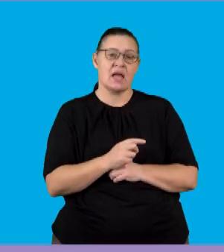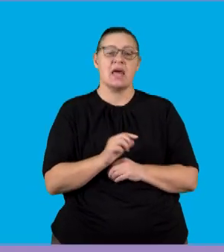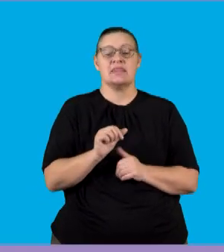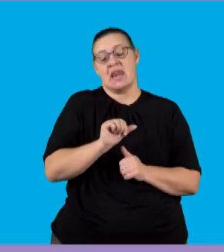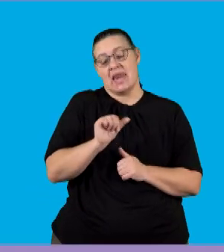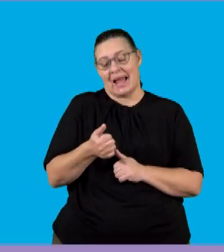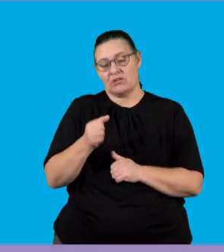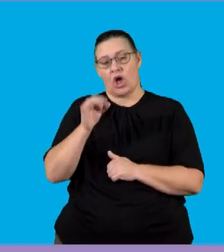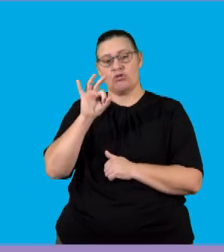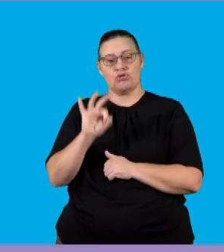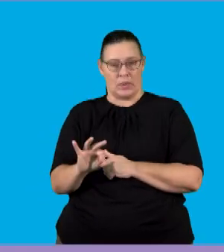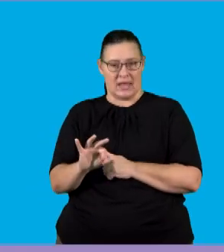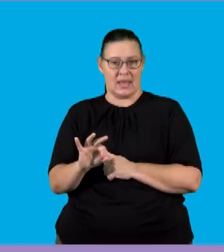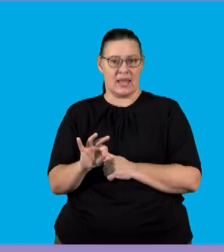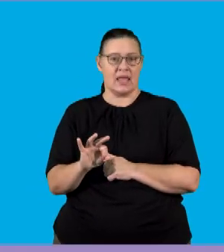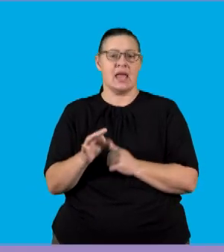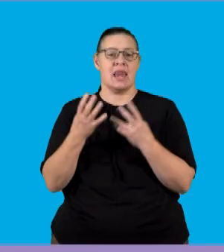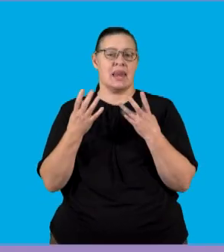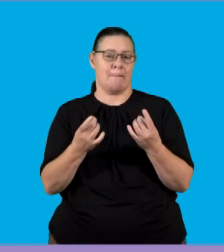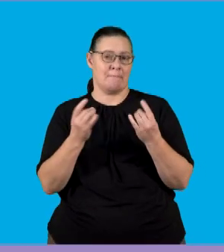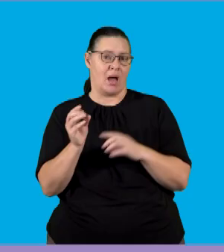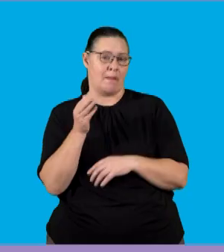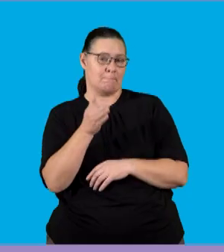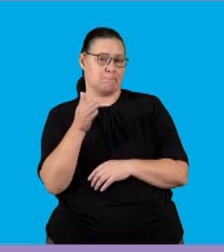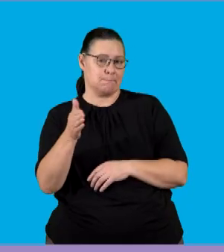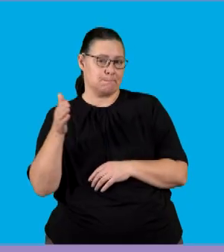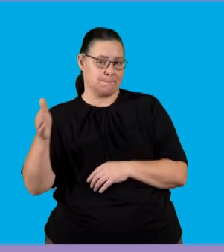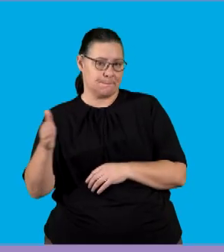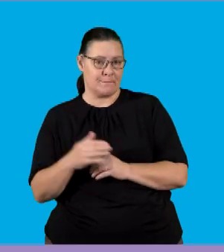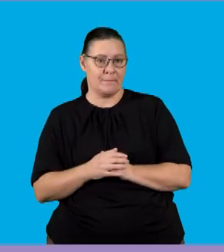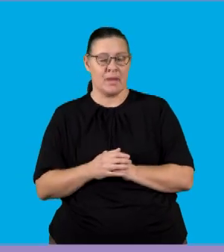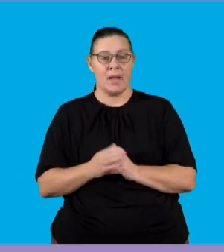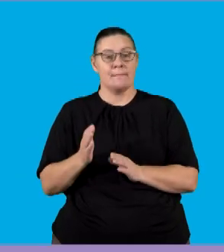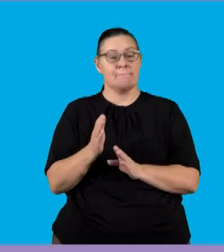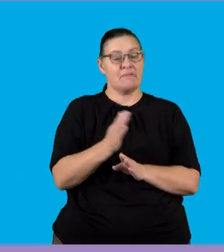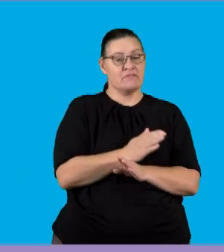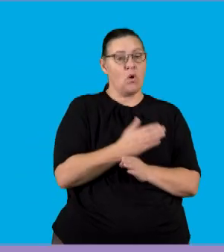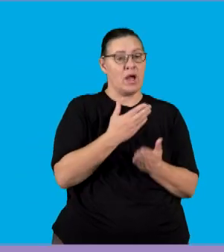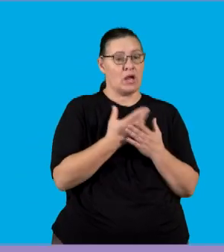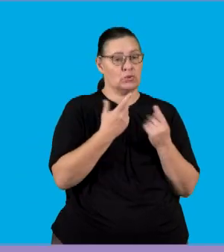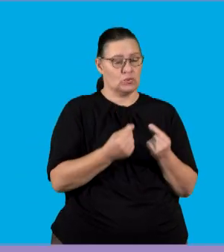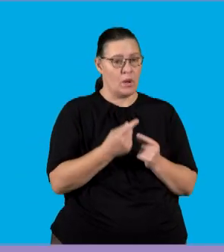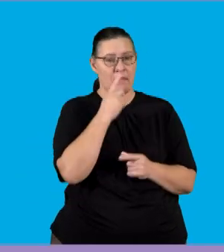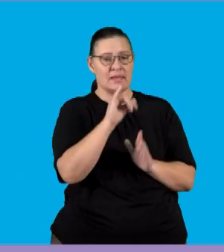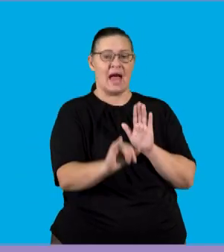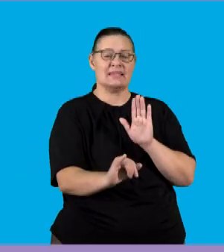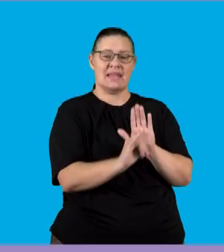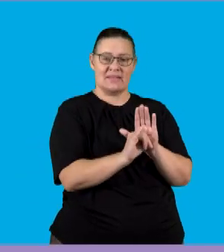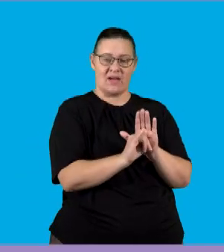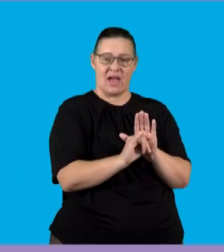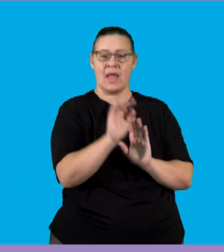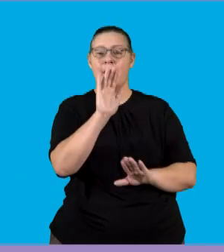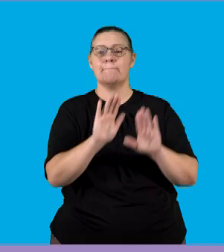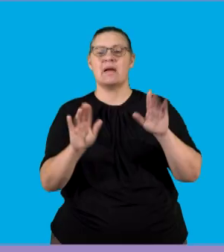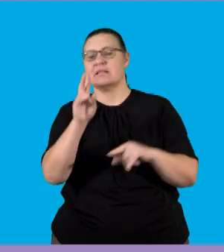determine the next 3 terms of this pattern. So before we can determine this next 3 terms, we must identify what